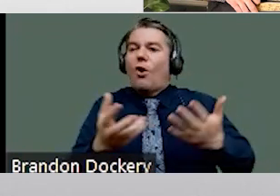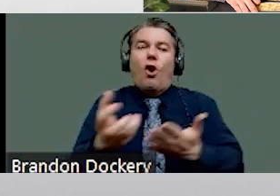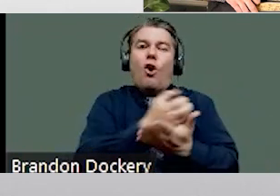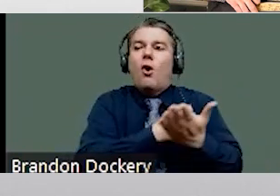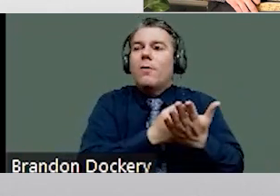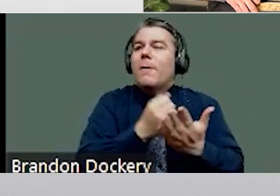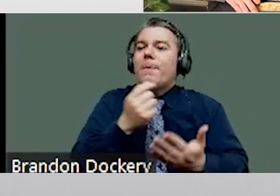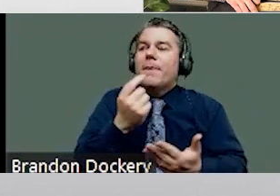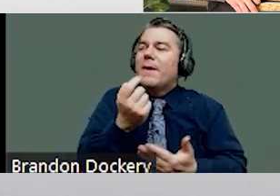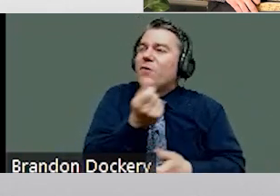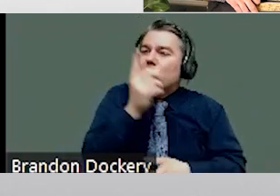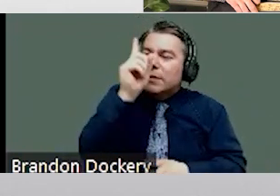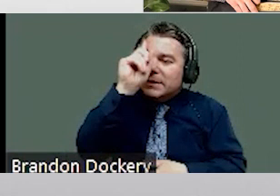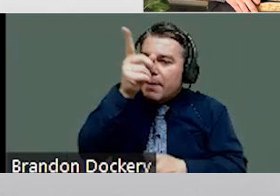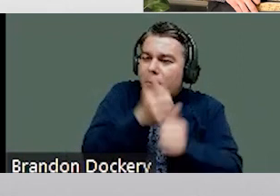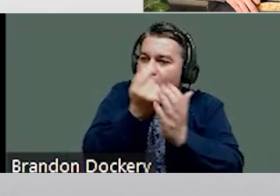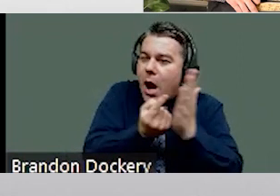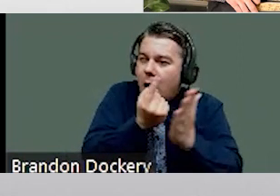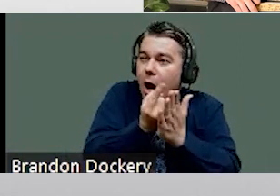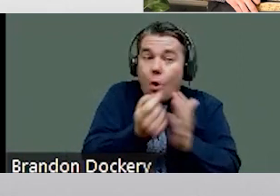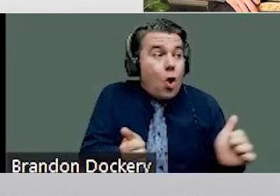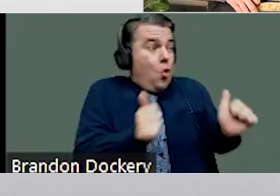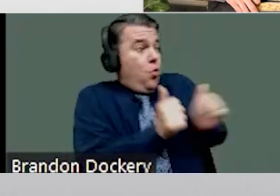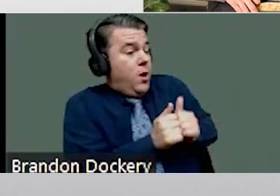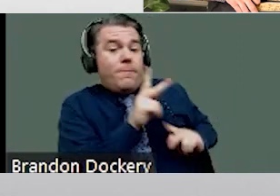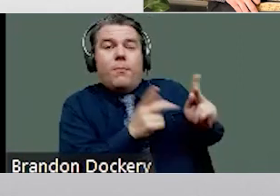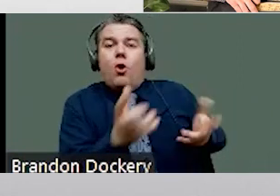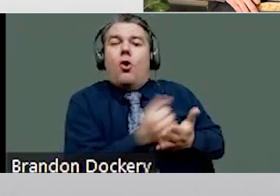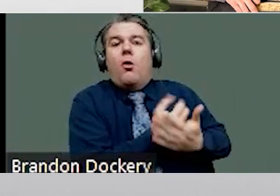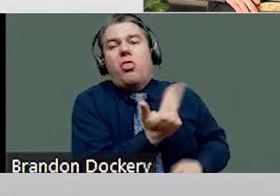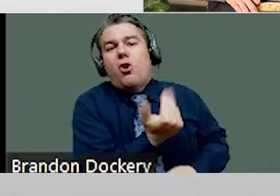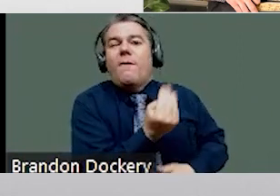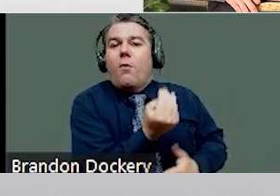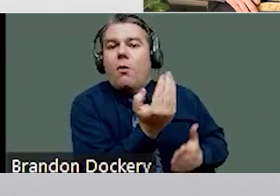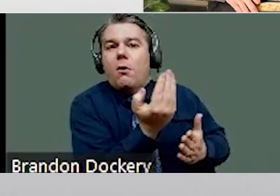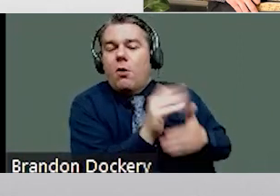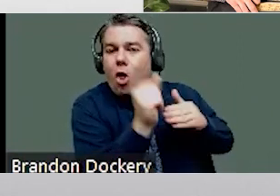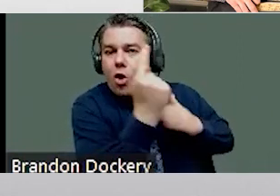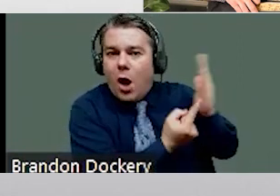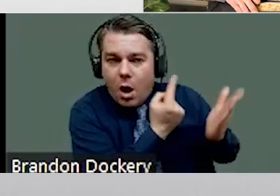pennies on the hour, right alongside people who were making $13 and $14 an hour.